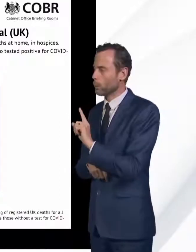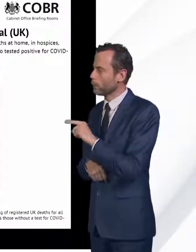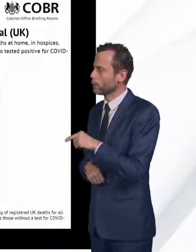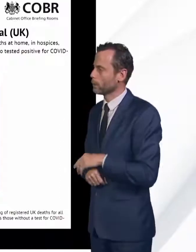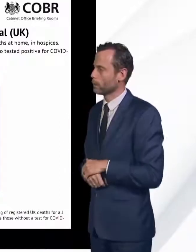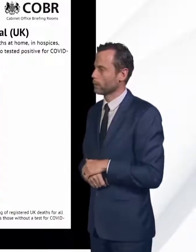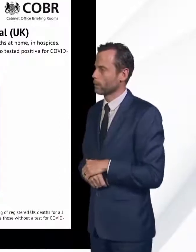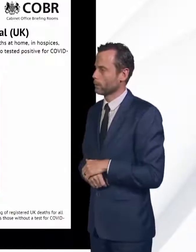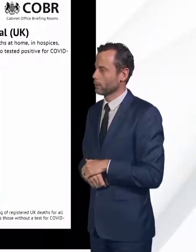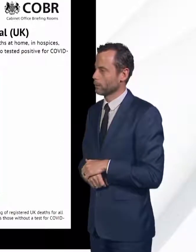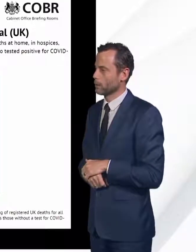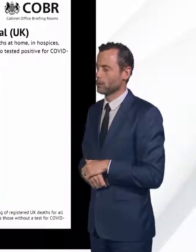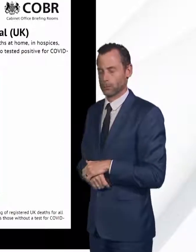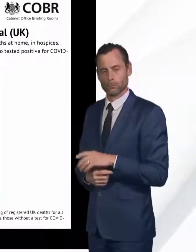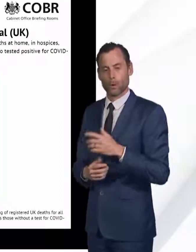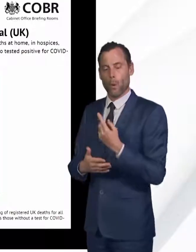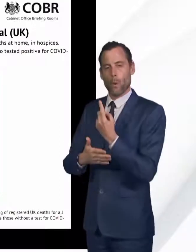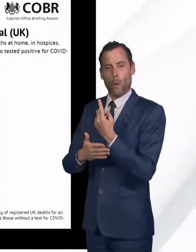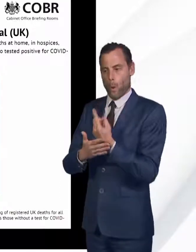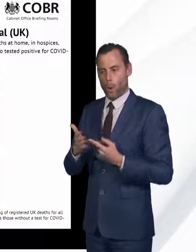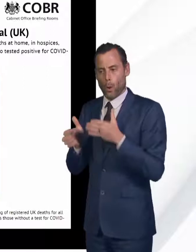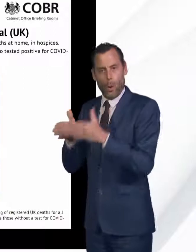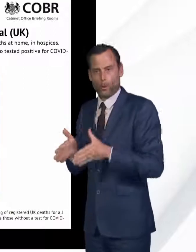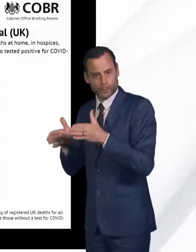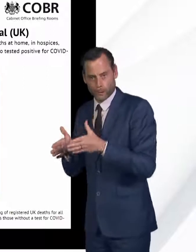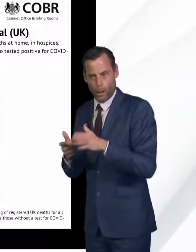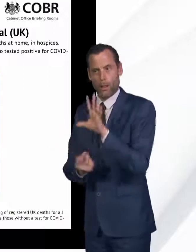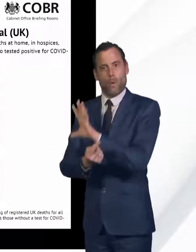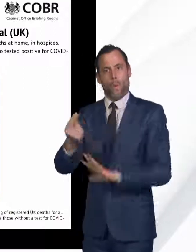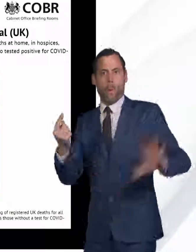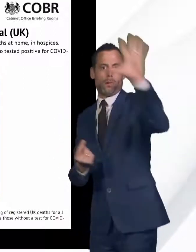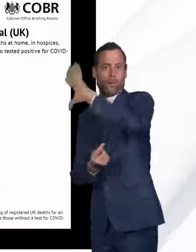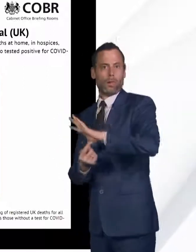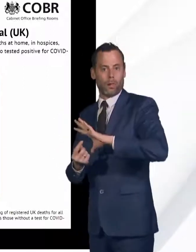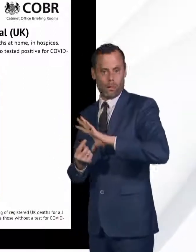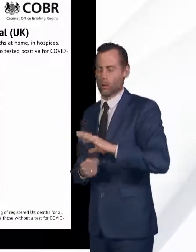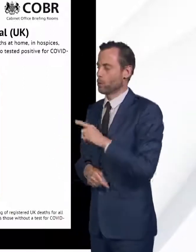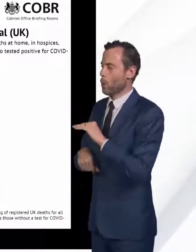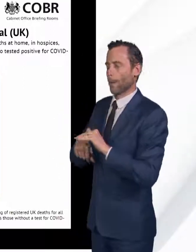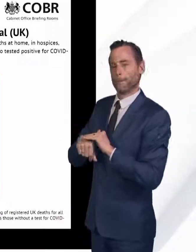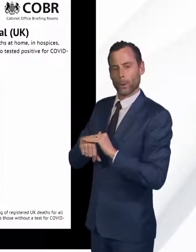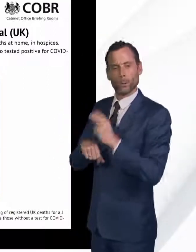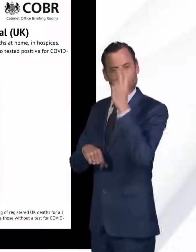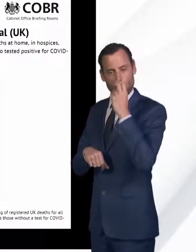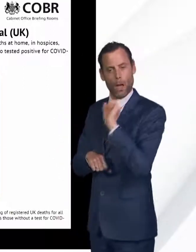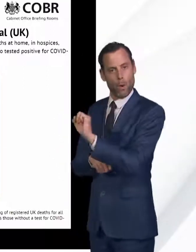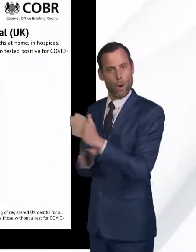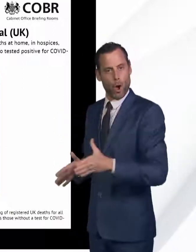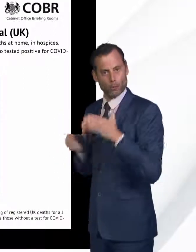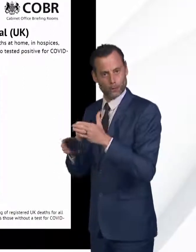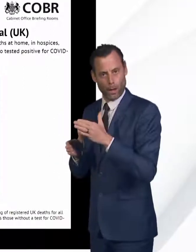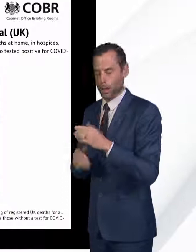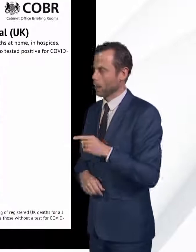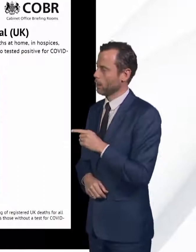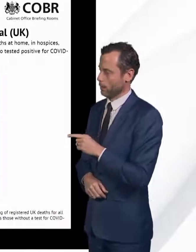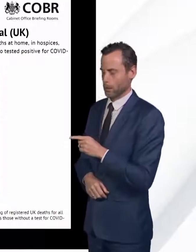all weekly registered deaths. So that's everybody, not just the people who died with COVID in hospital. If I could have the